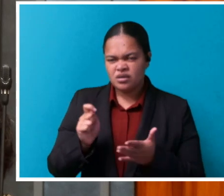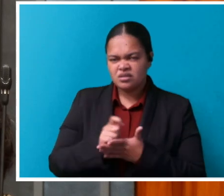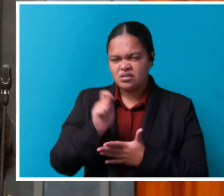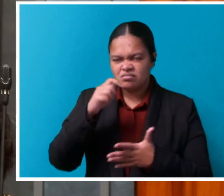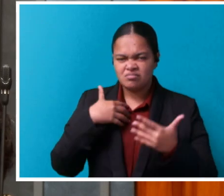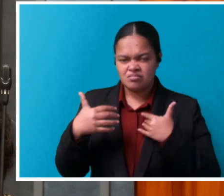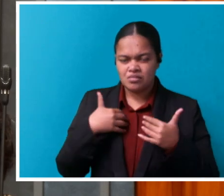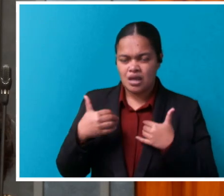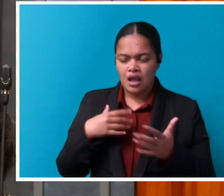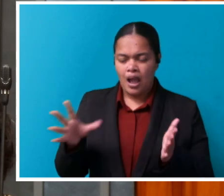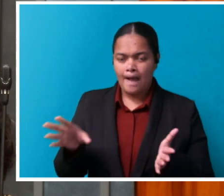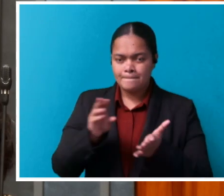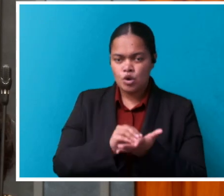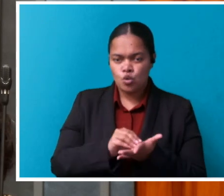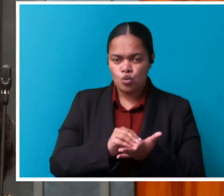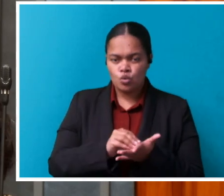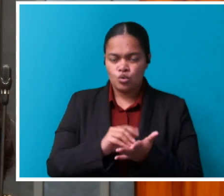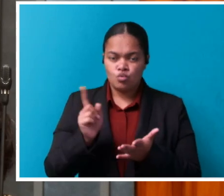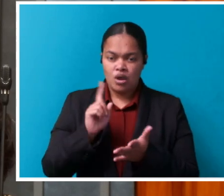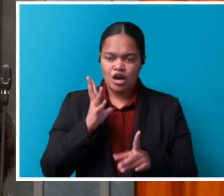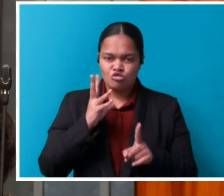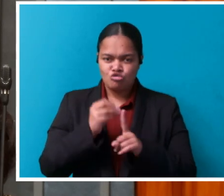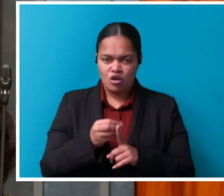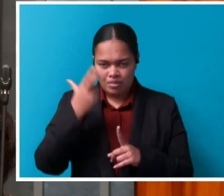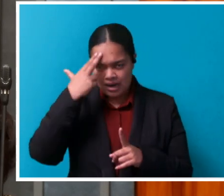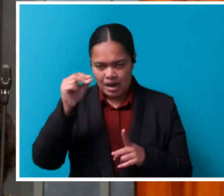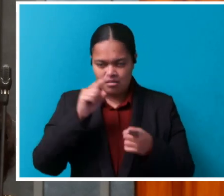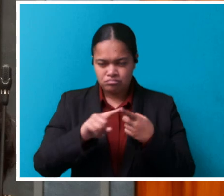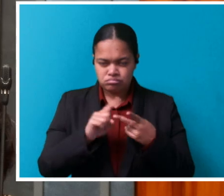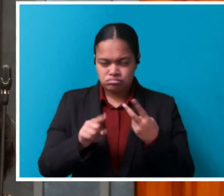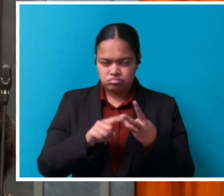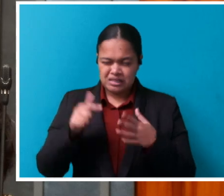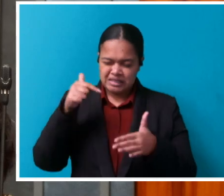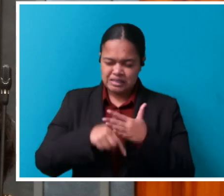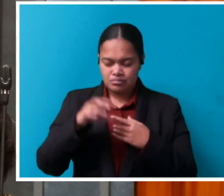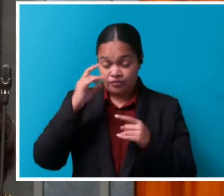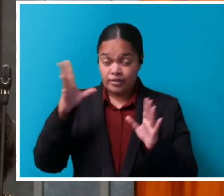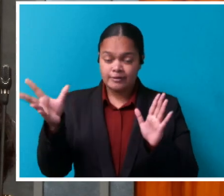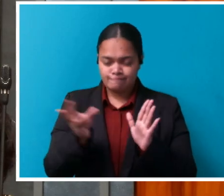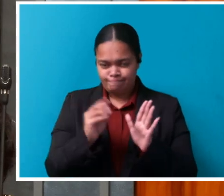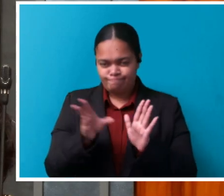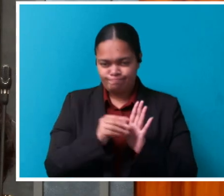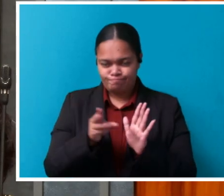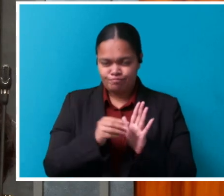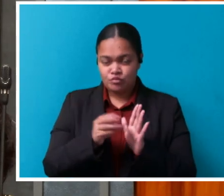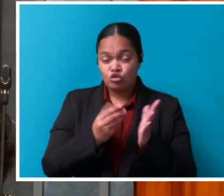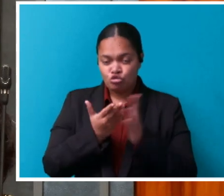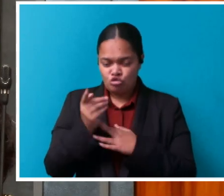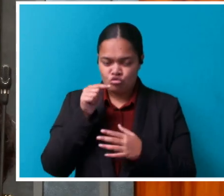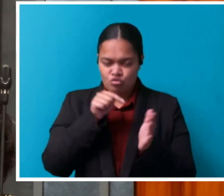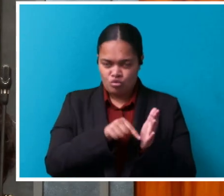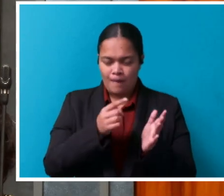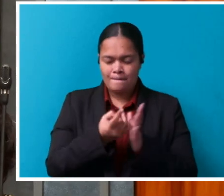to upload enrollment reports and student grades, and TSLS can directly access information from the portal.